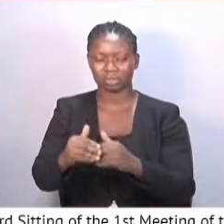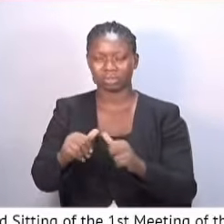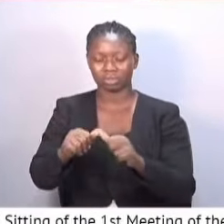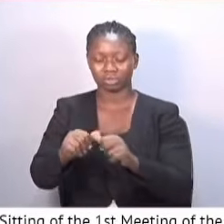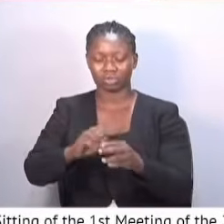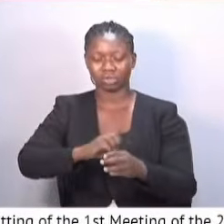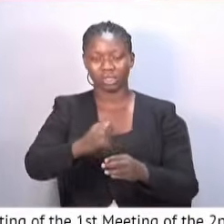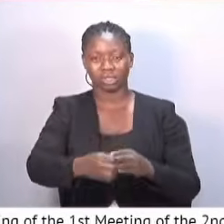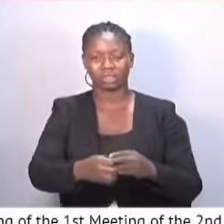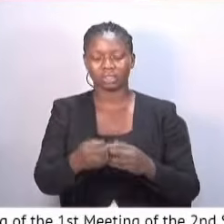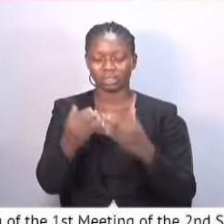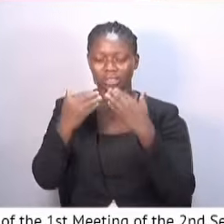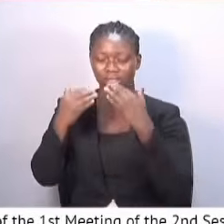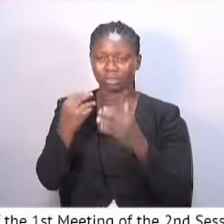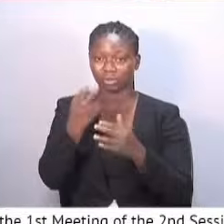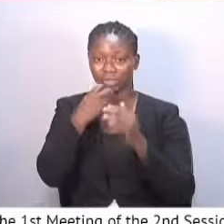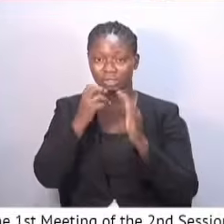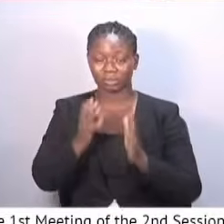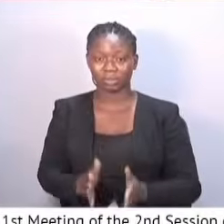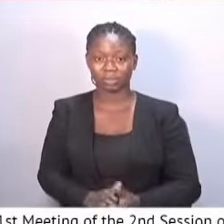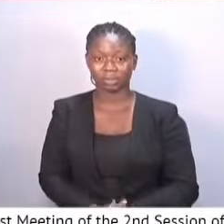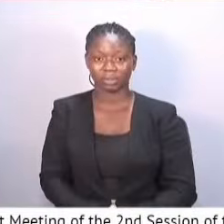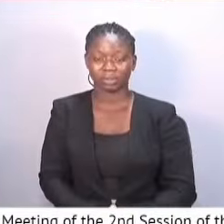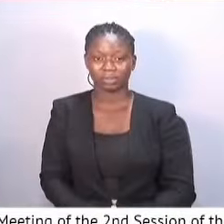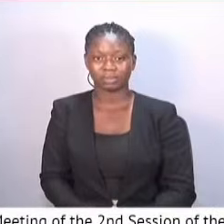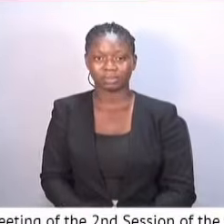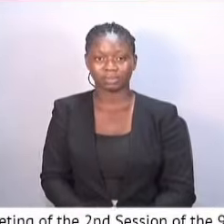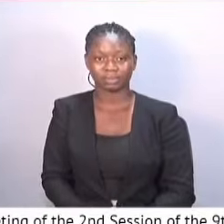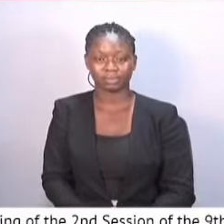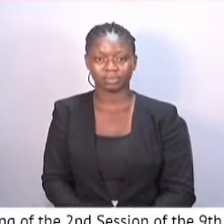towards conclusion. Thank you, Mr. Speaker.